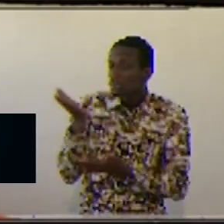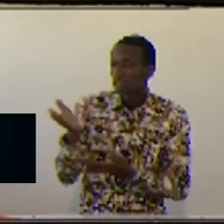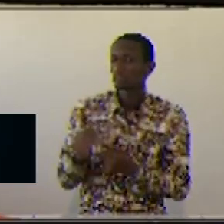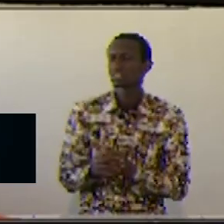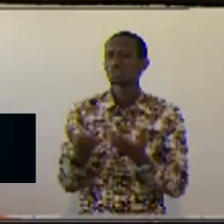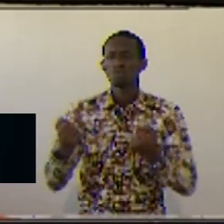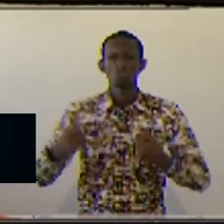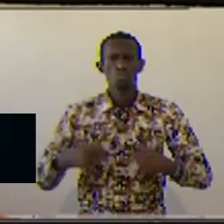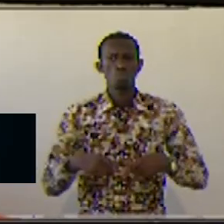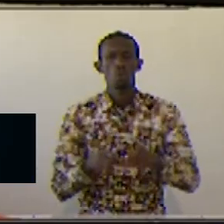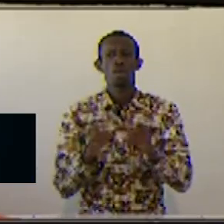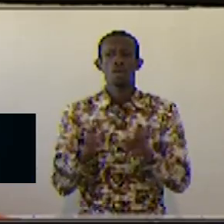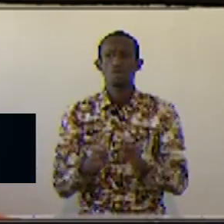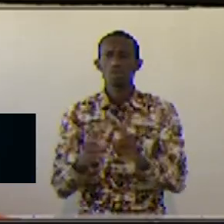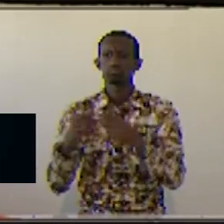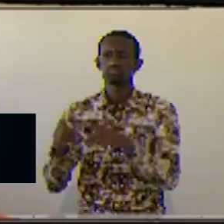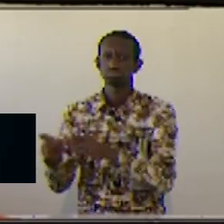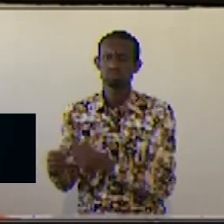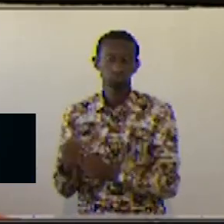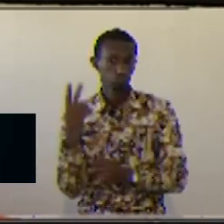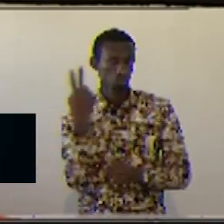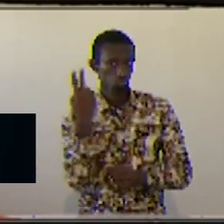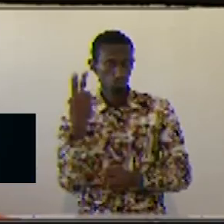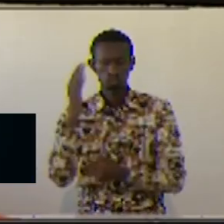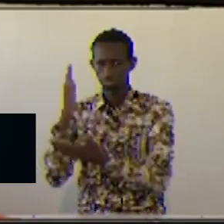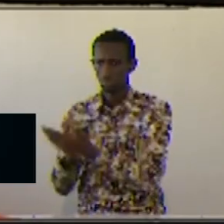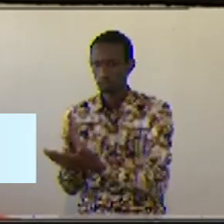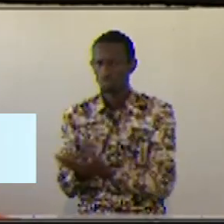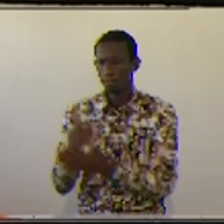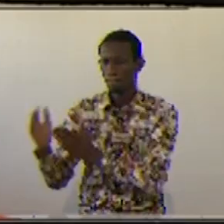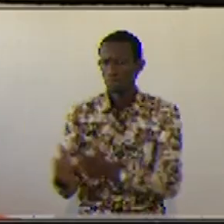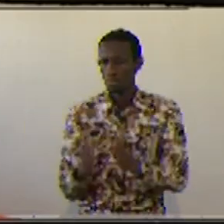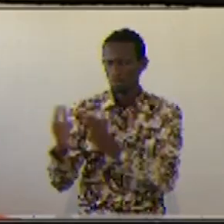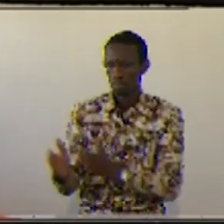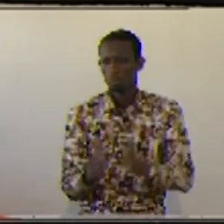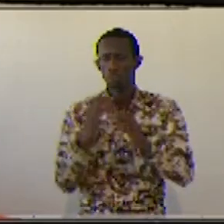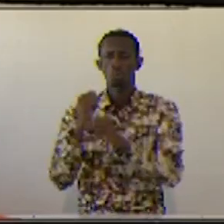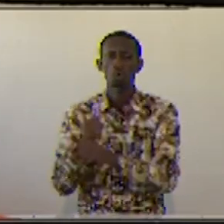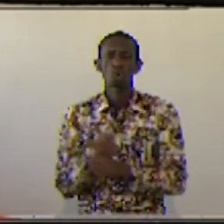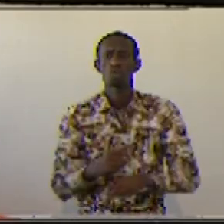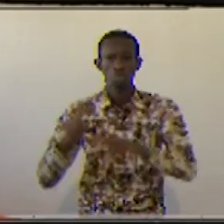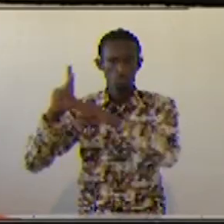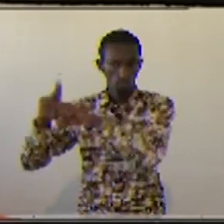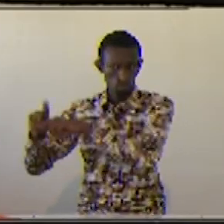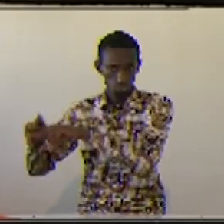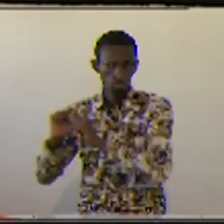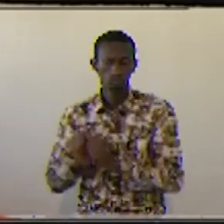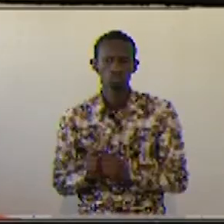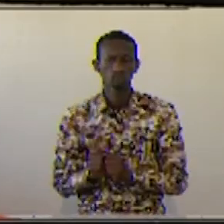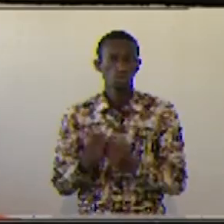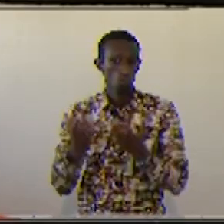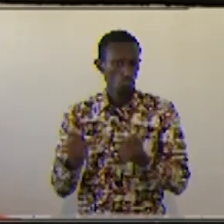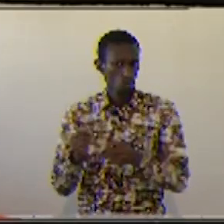So today, we will go deep and analyze the methods we can use to prepare soluble